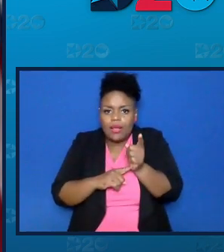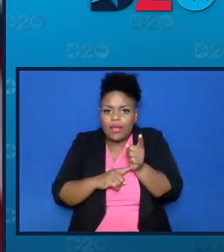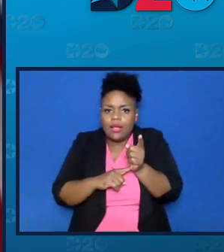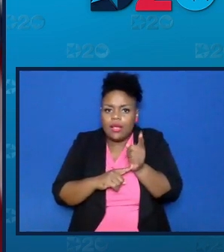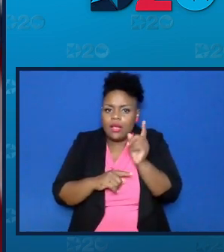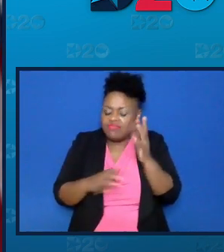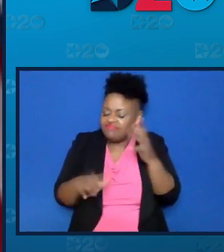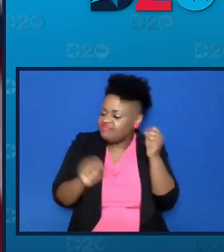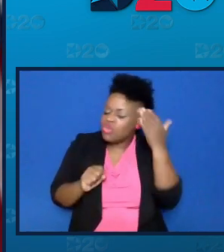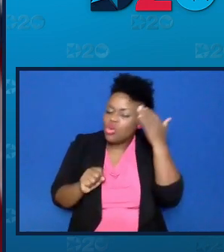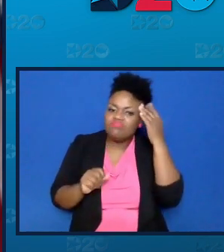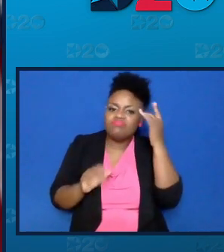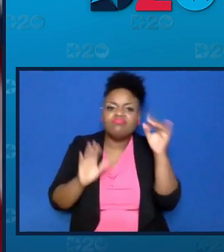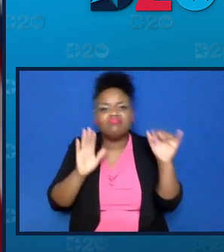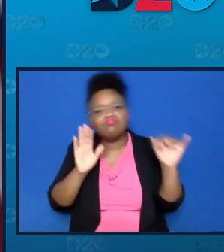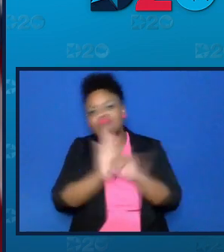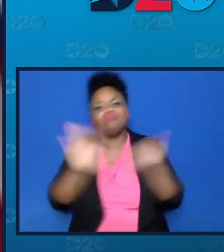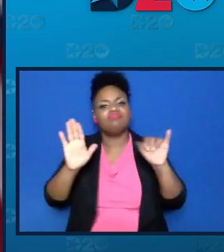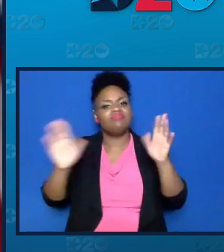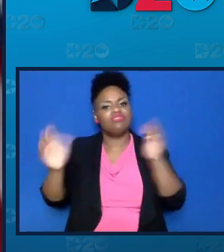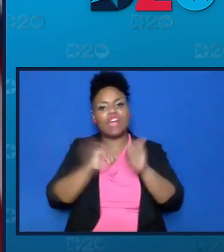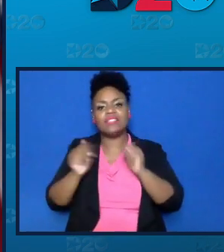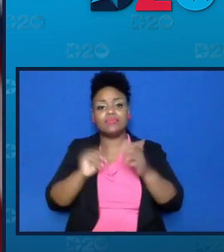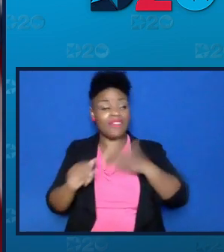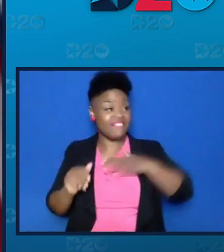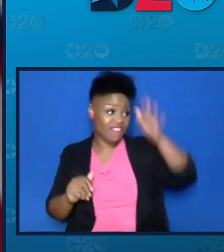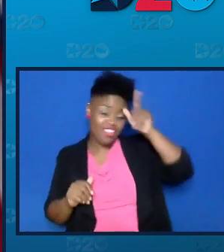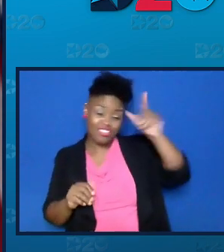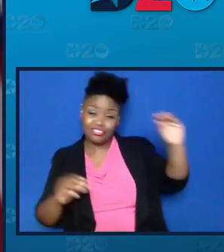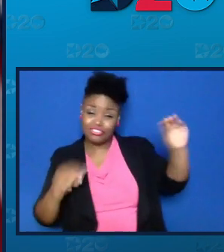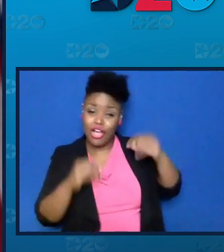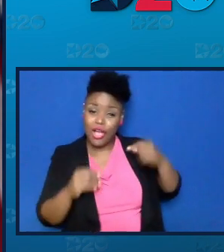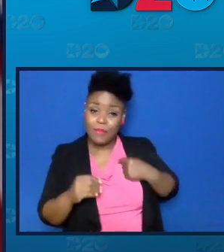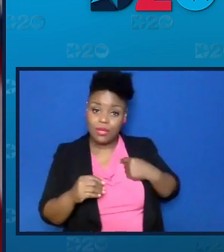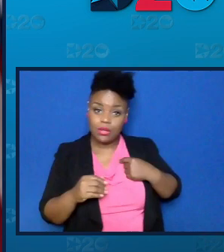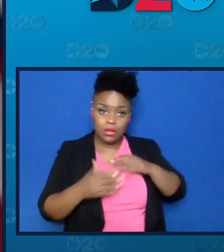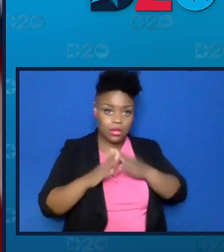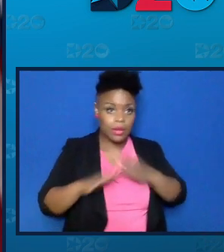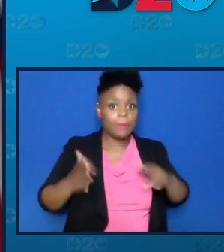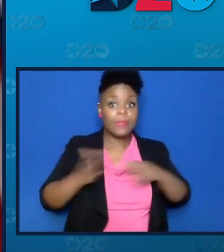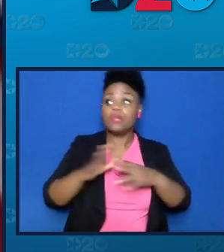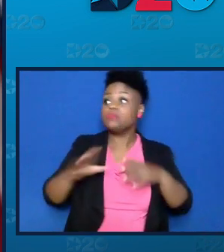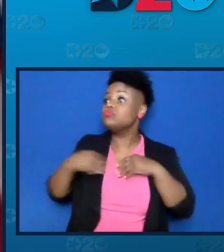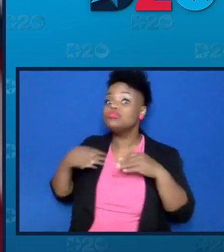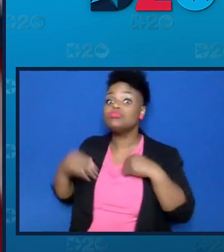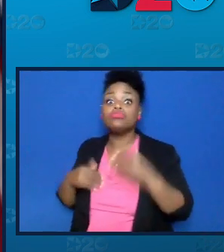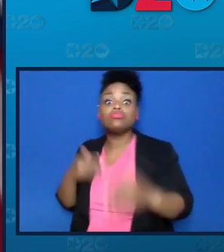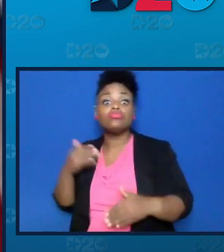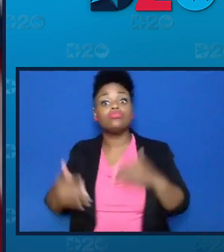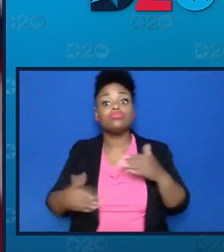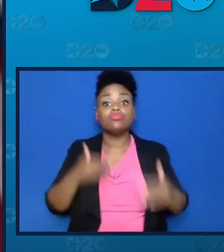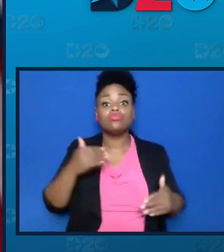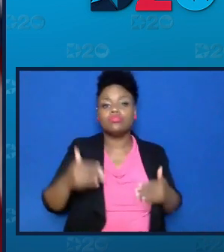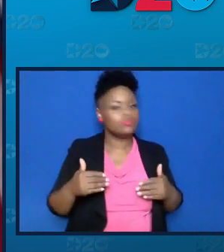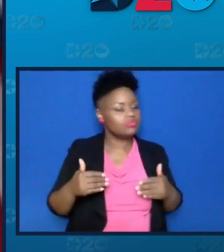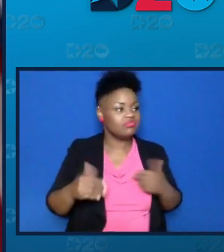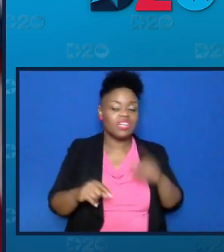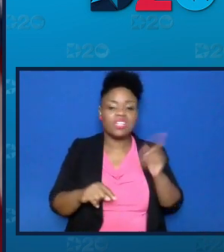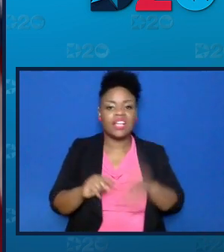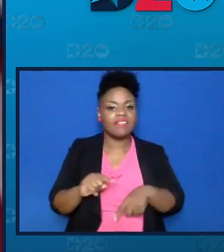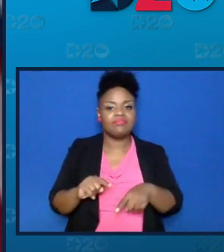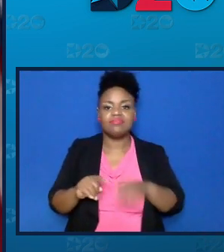silence was complicity, and I could never remain silent or complicit. At the